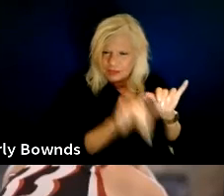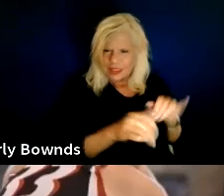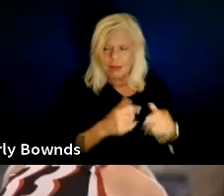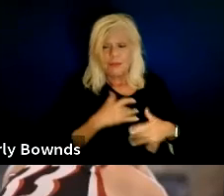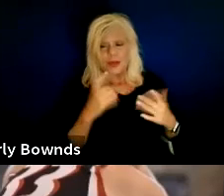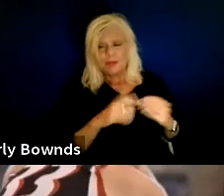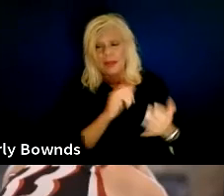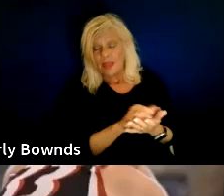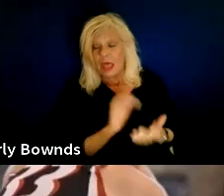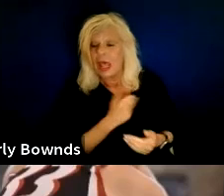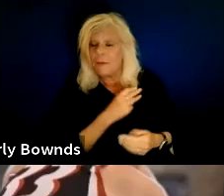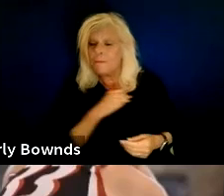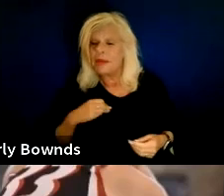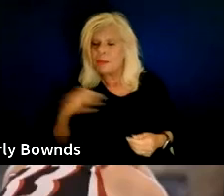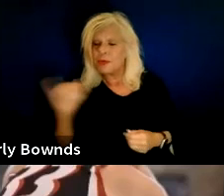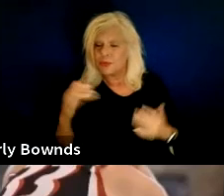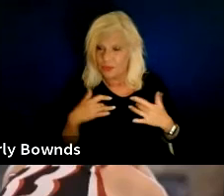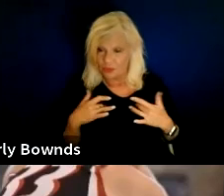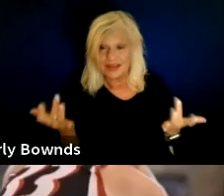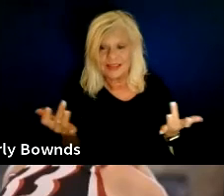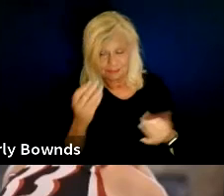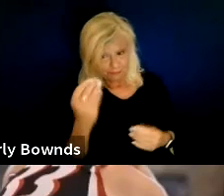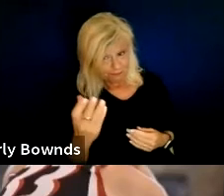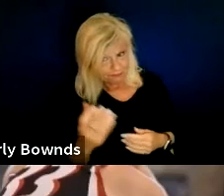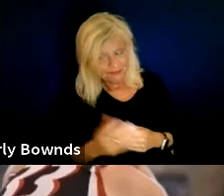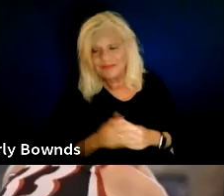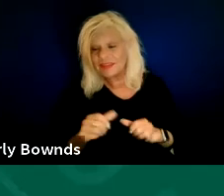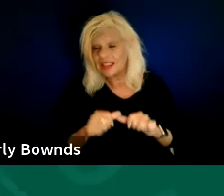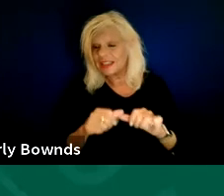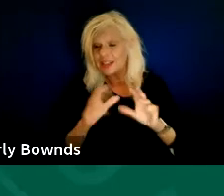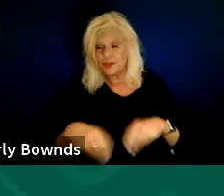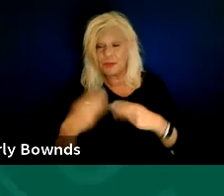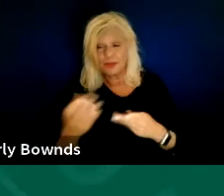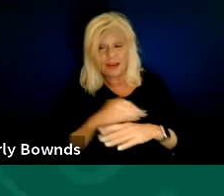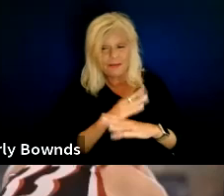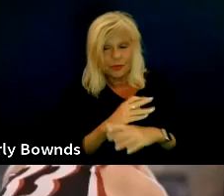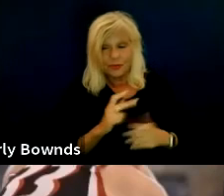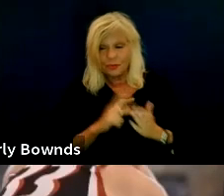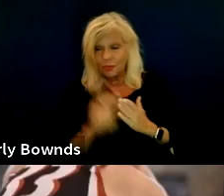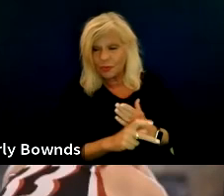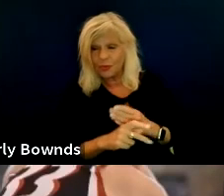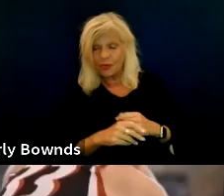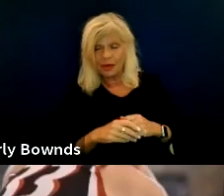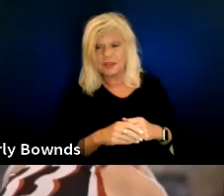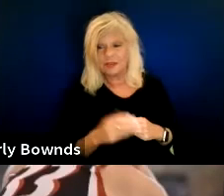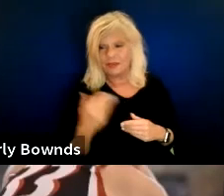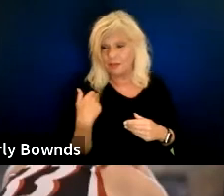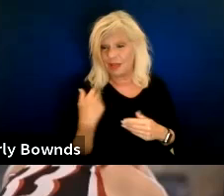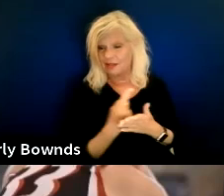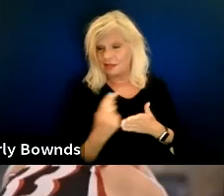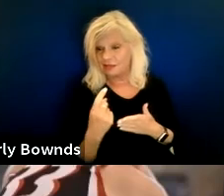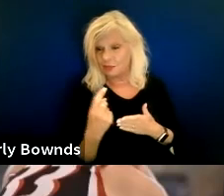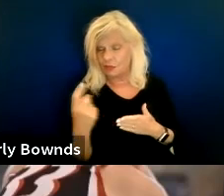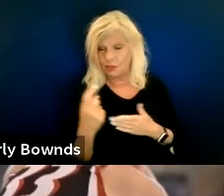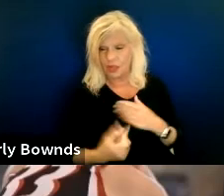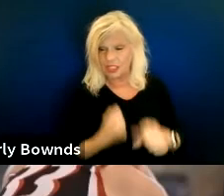this. Our members too are thrilled. As we have continued to deliver virtual programs over the last year, we